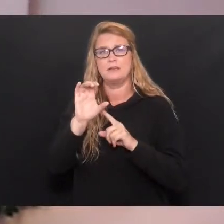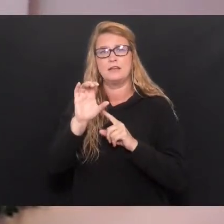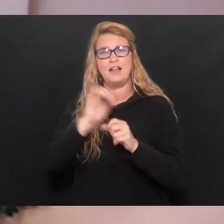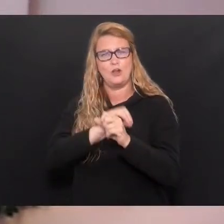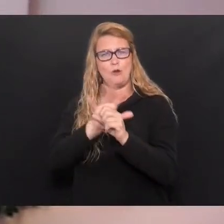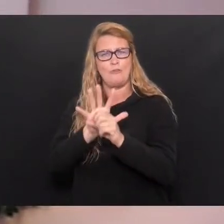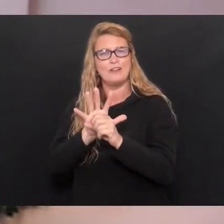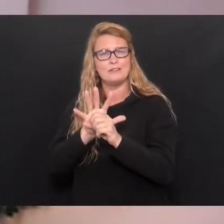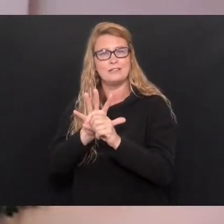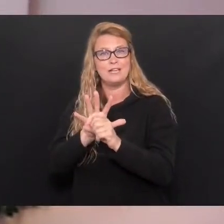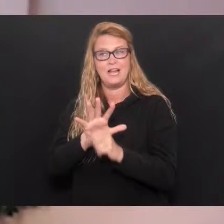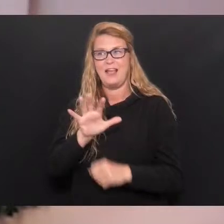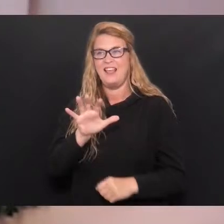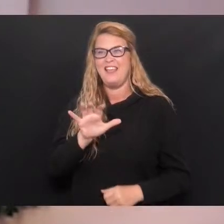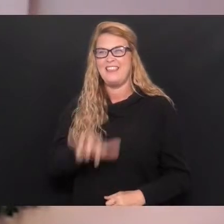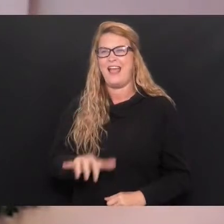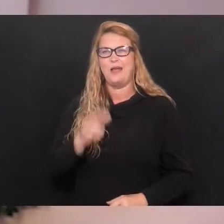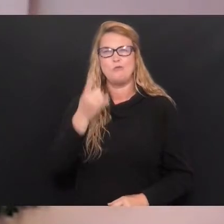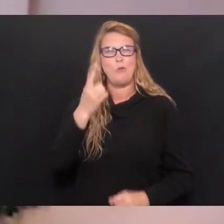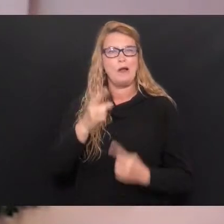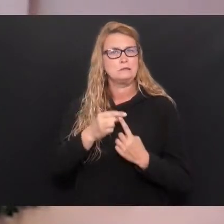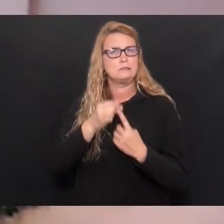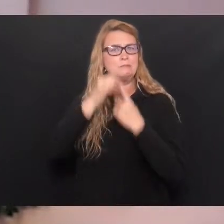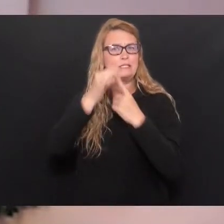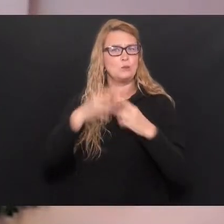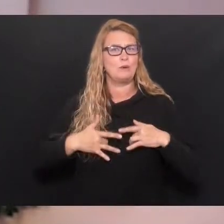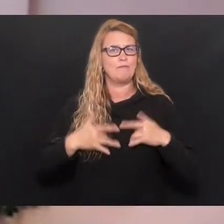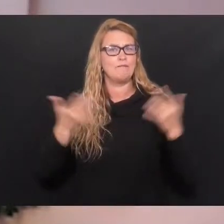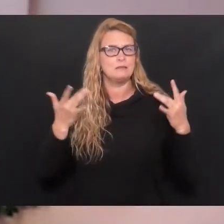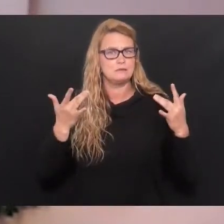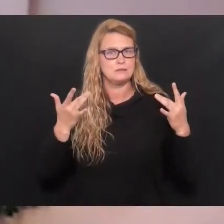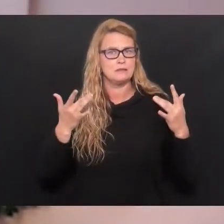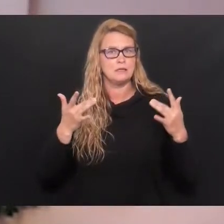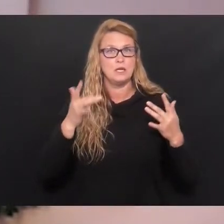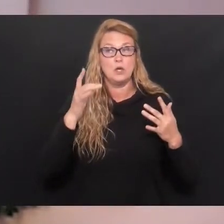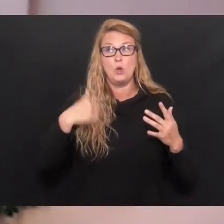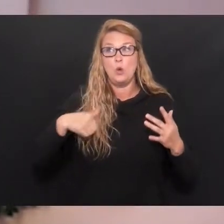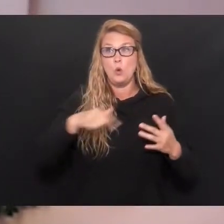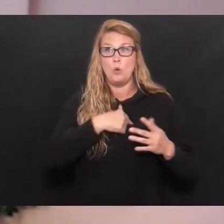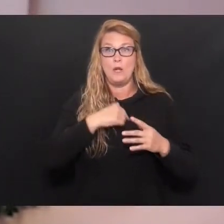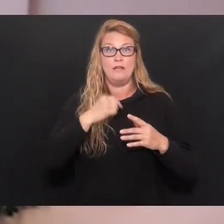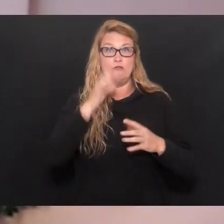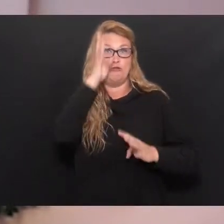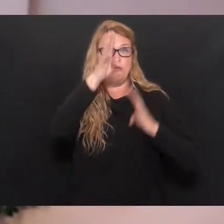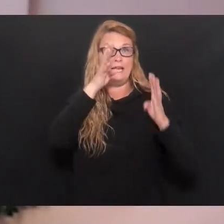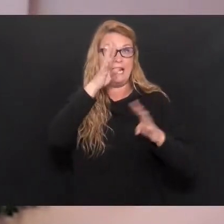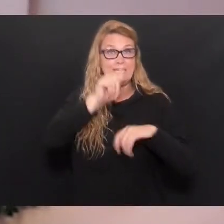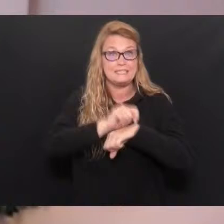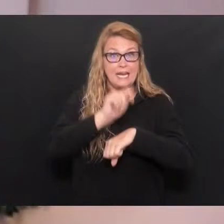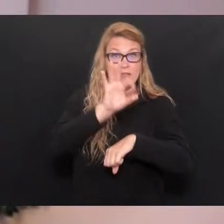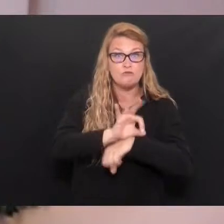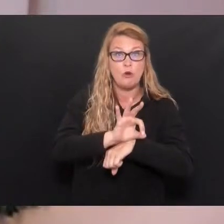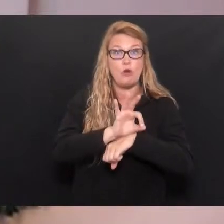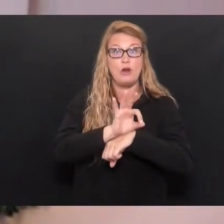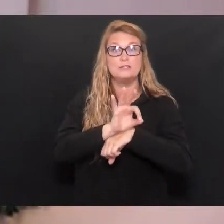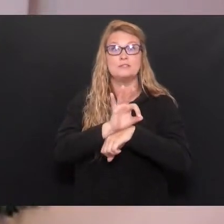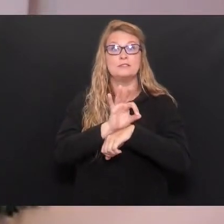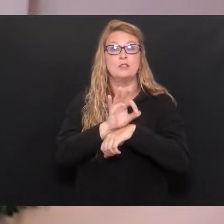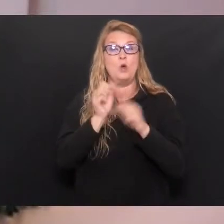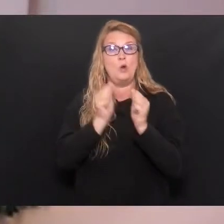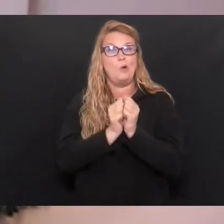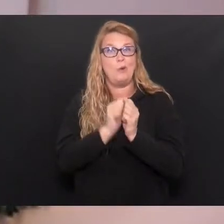a rare event. And, you know, we've put together our task force through the governor's vision